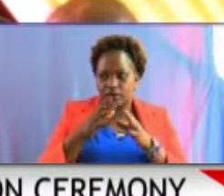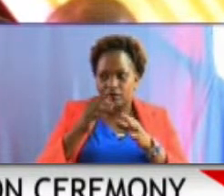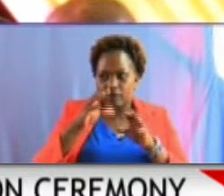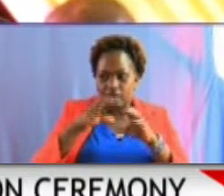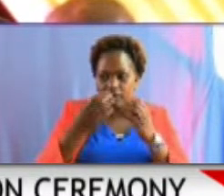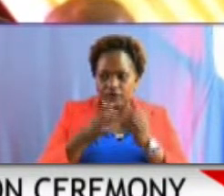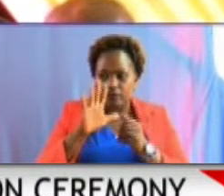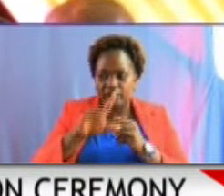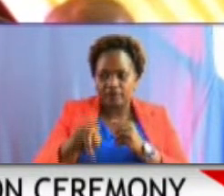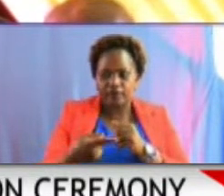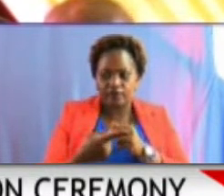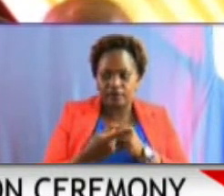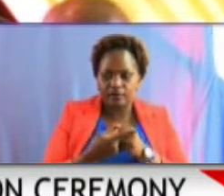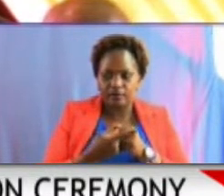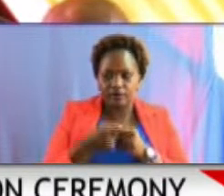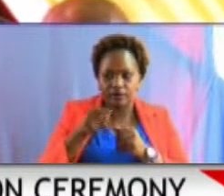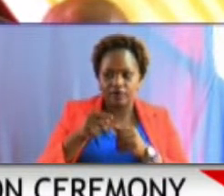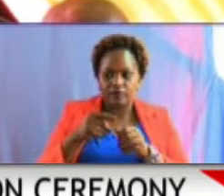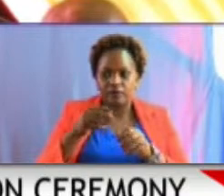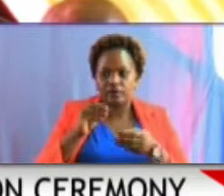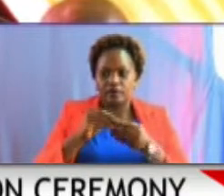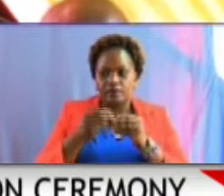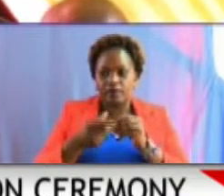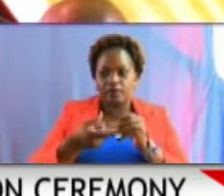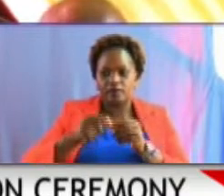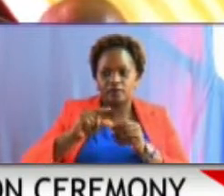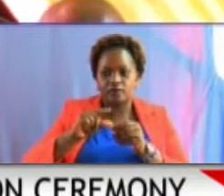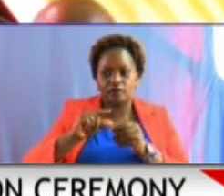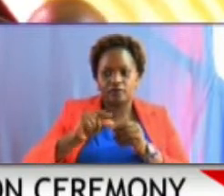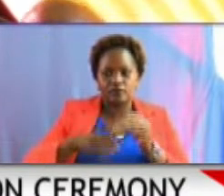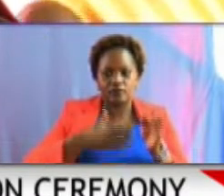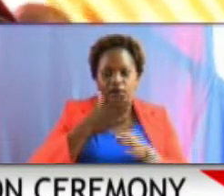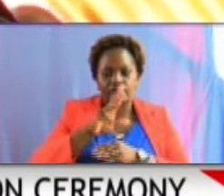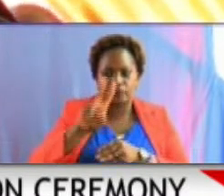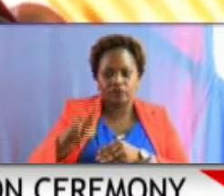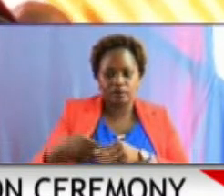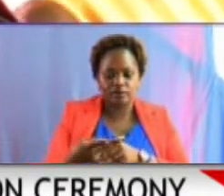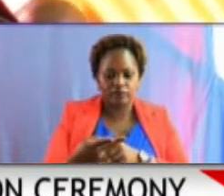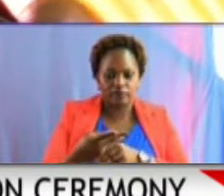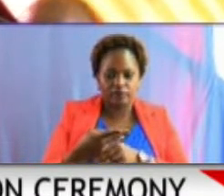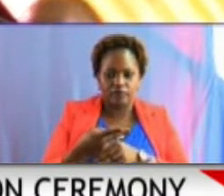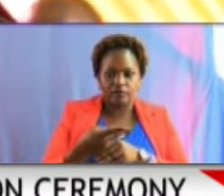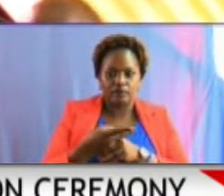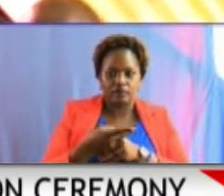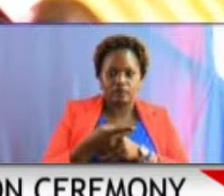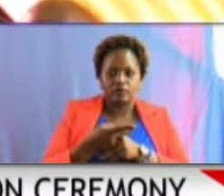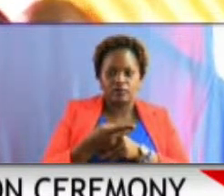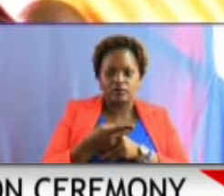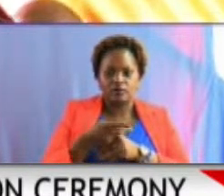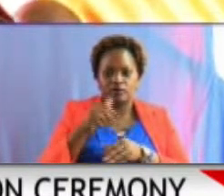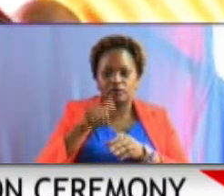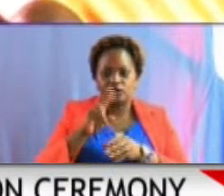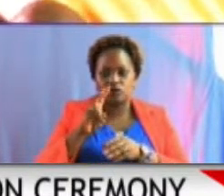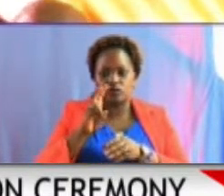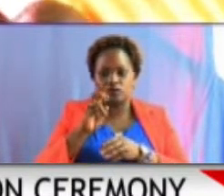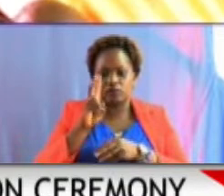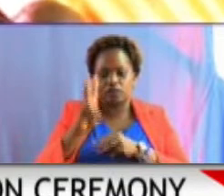4,000, and this number has grown to over 8,000 in